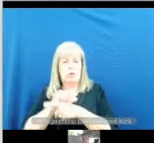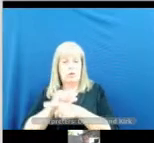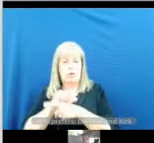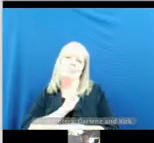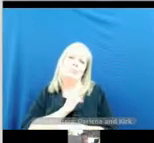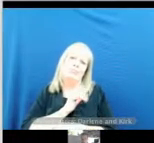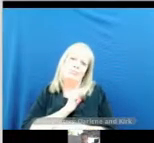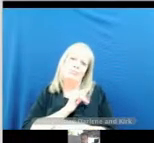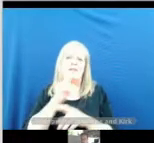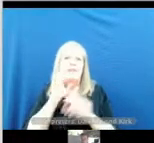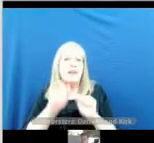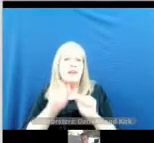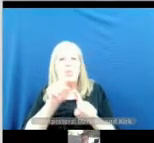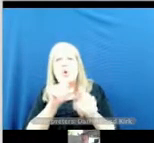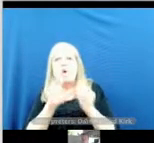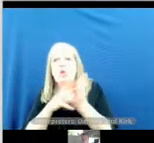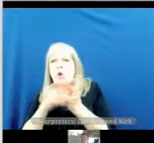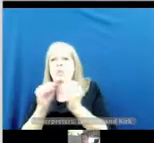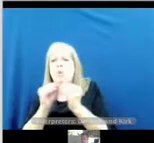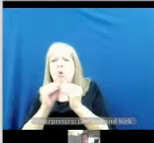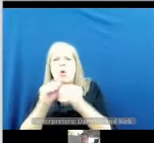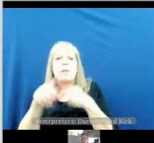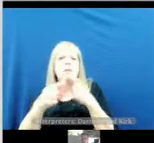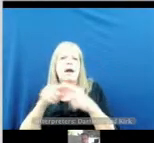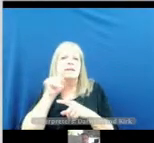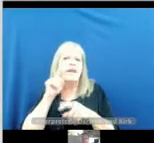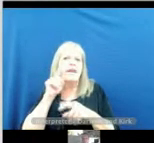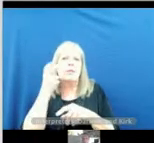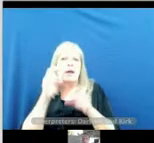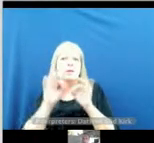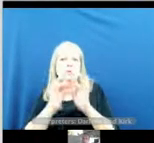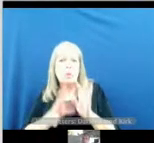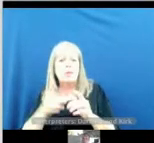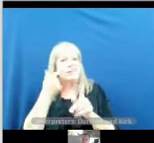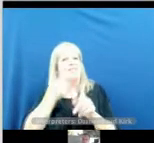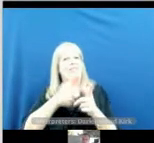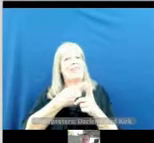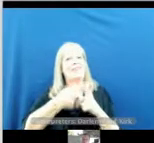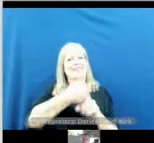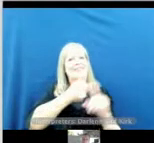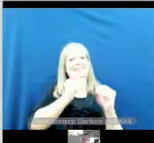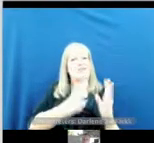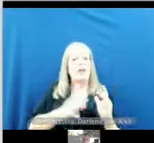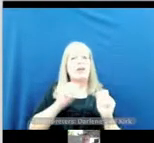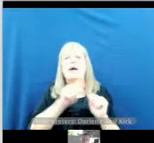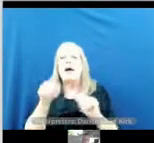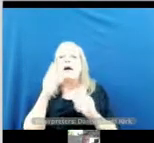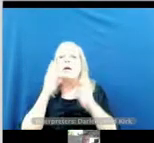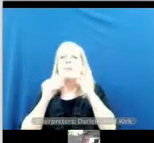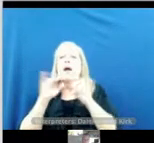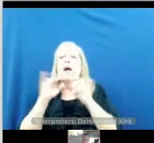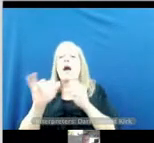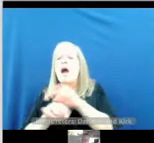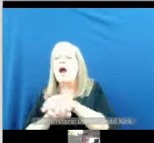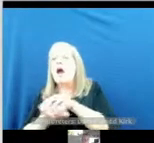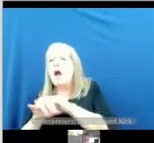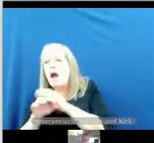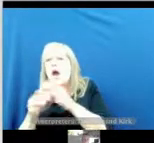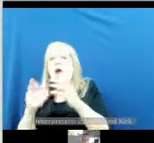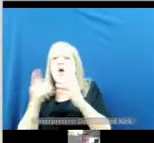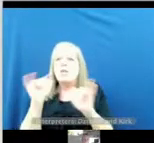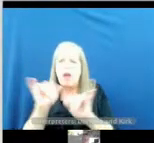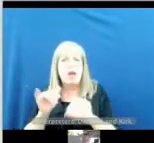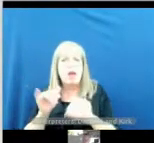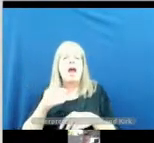deafblind interpreting, that was the best, where you can get some hands-on experience. There is a seminar that's held at Helen